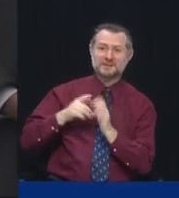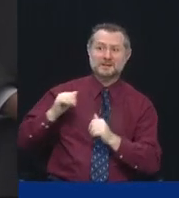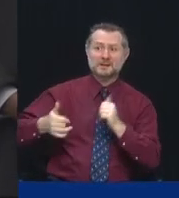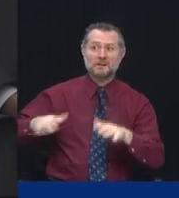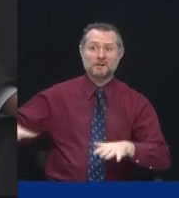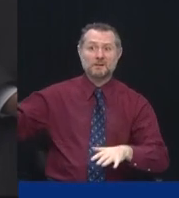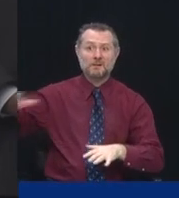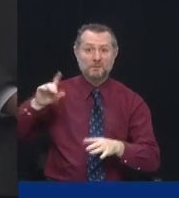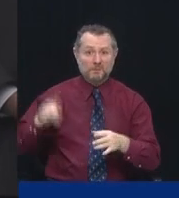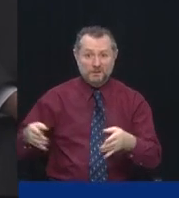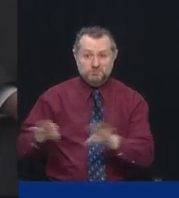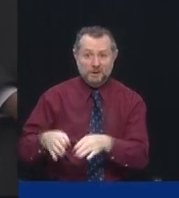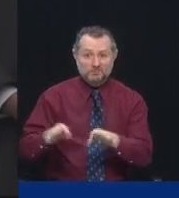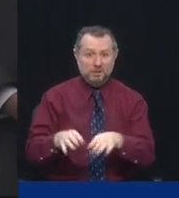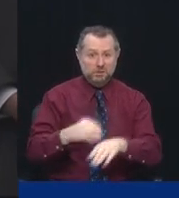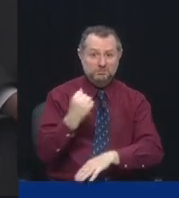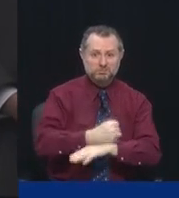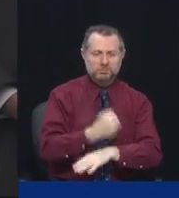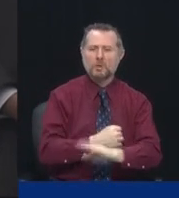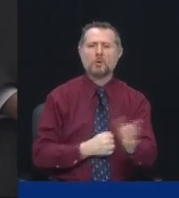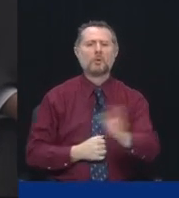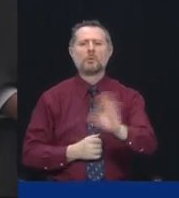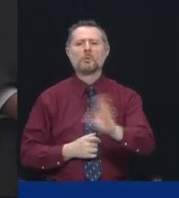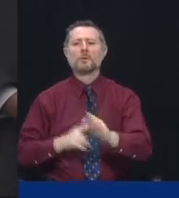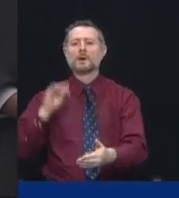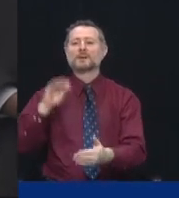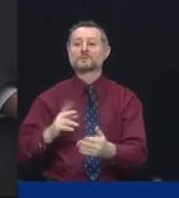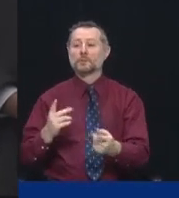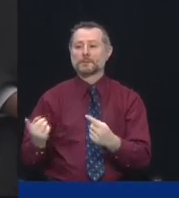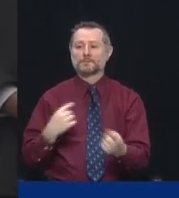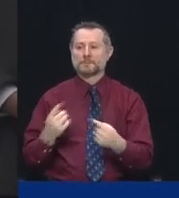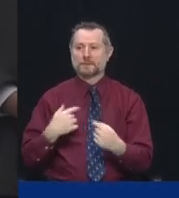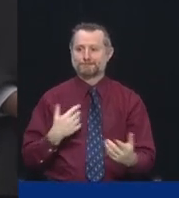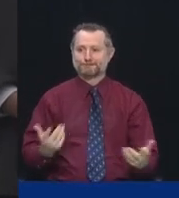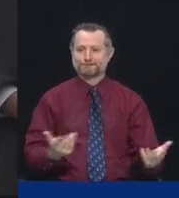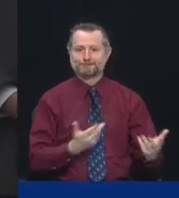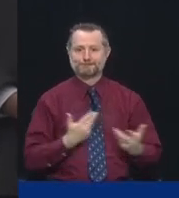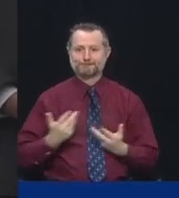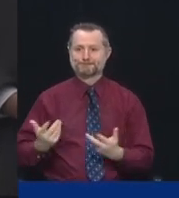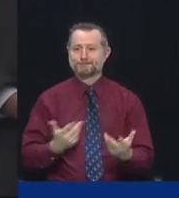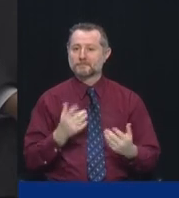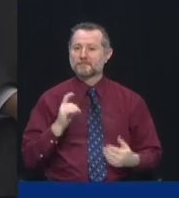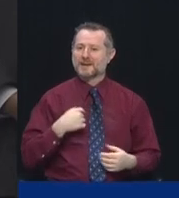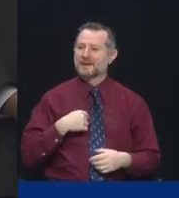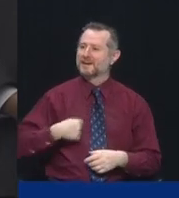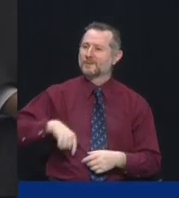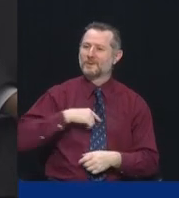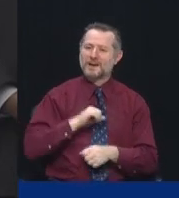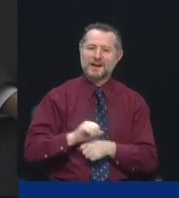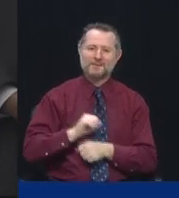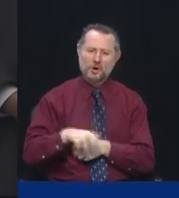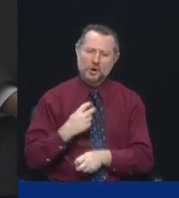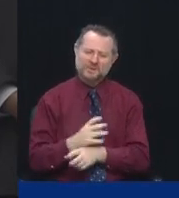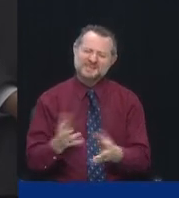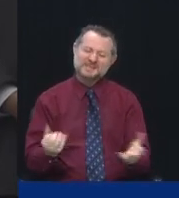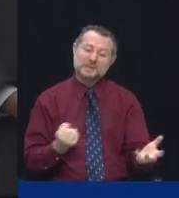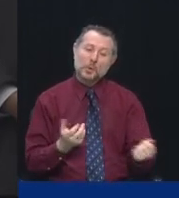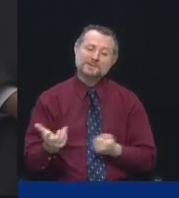people coming in. So we have to work harder to get people to come in for the